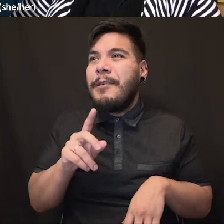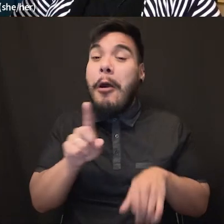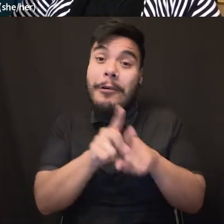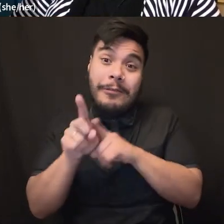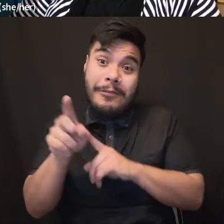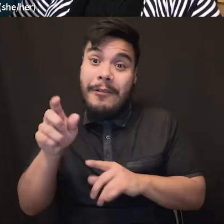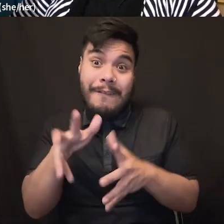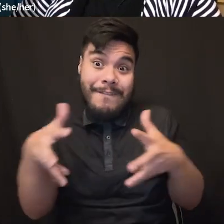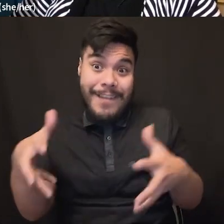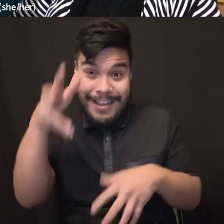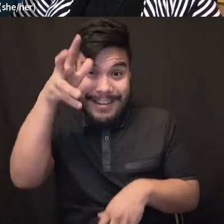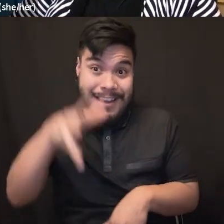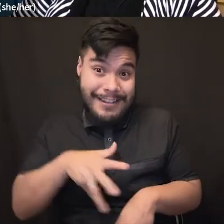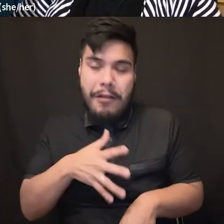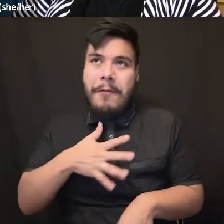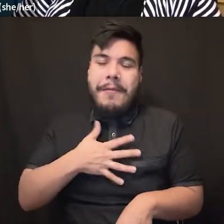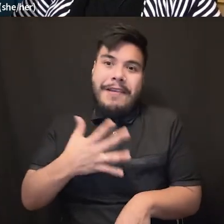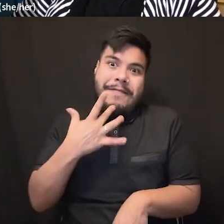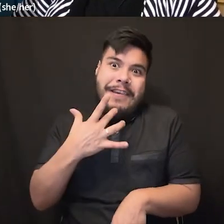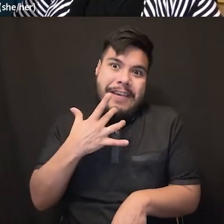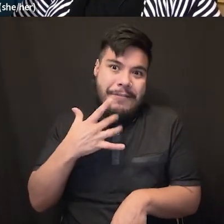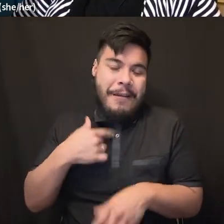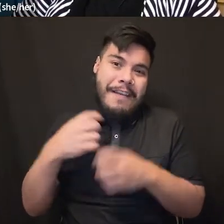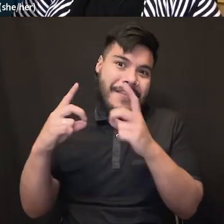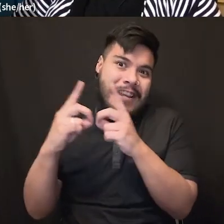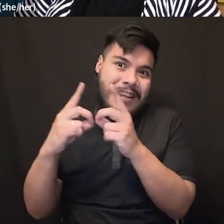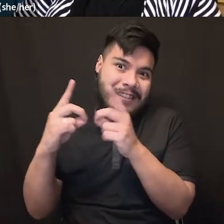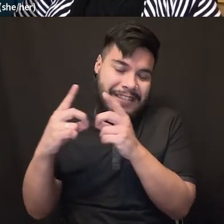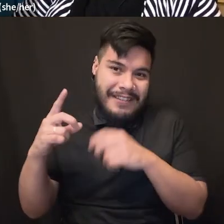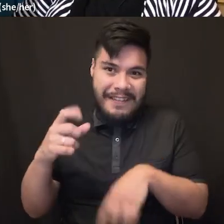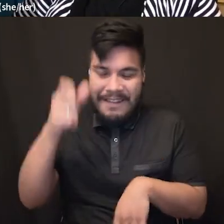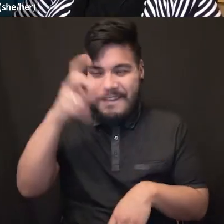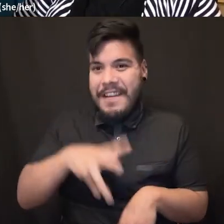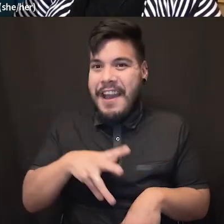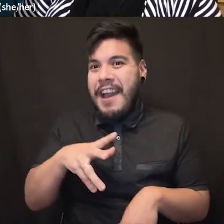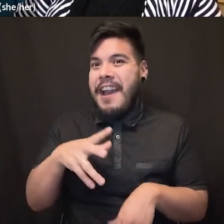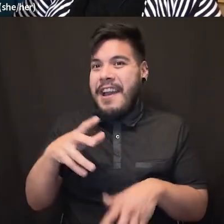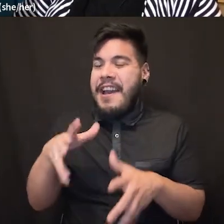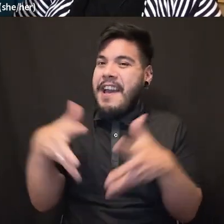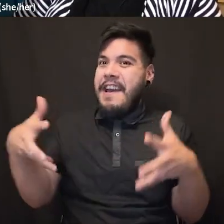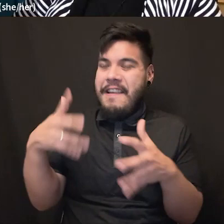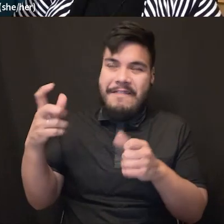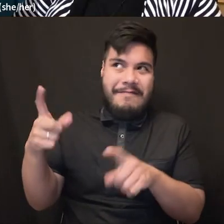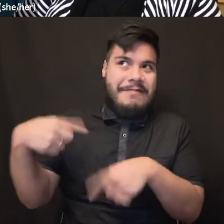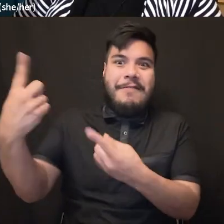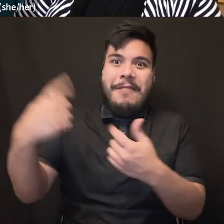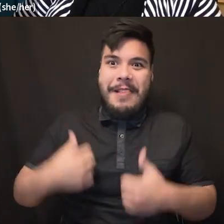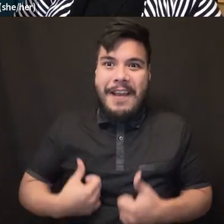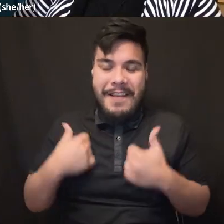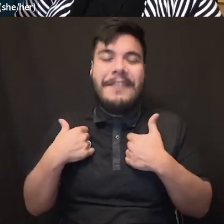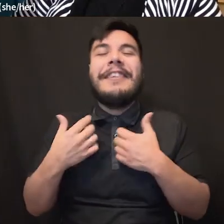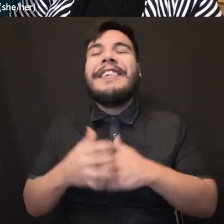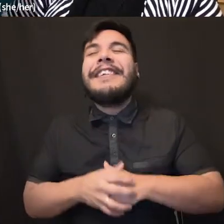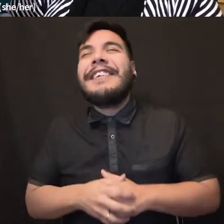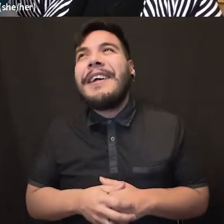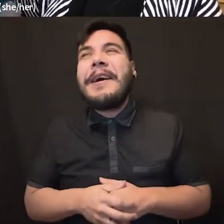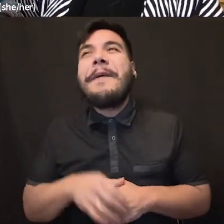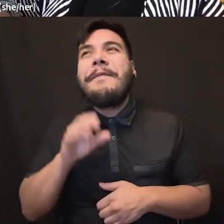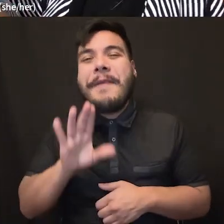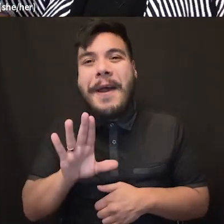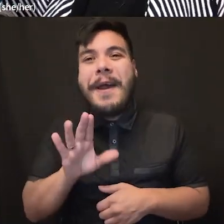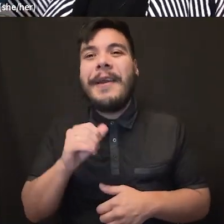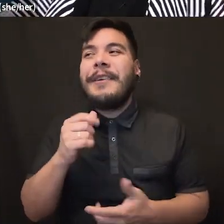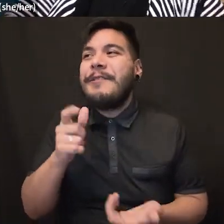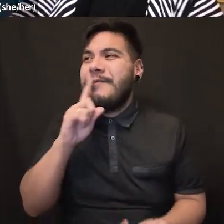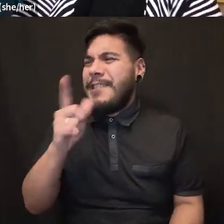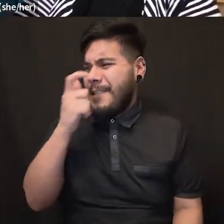fat guys are like my type. So I've like dated fat guys my whole life. So I've known a lot of fat guys. And, but the interesting thing